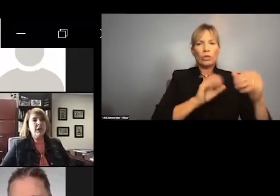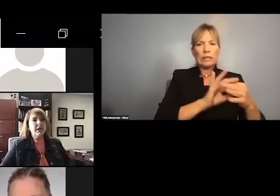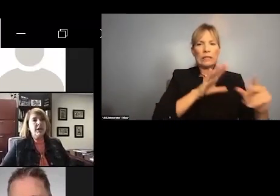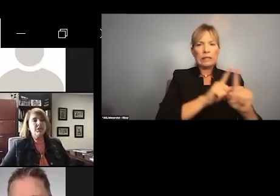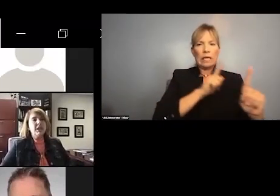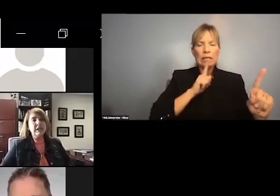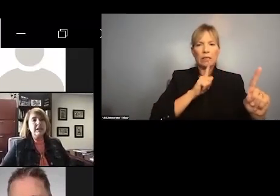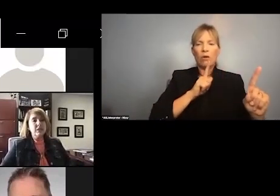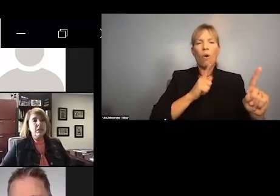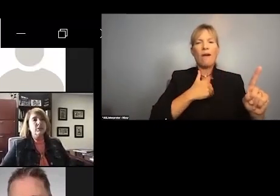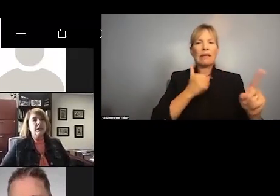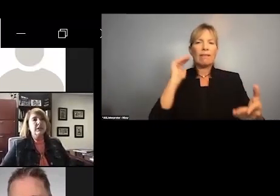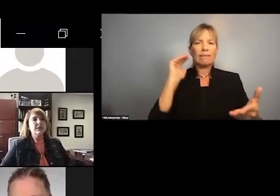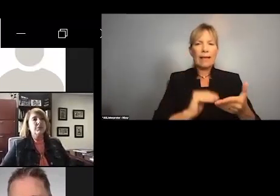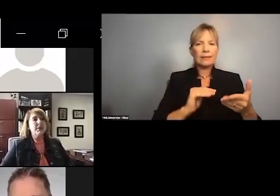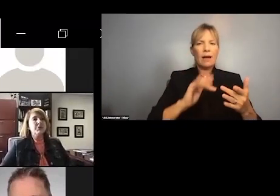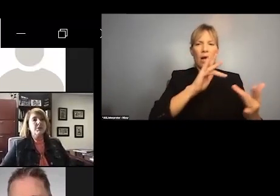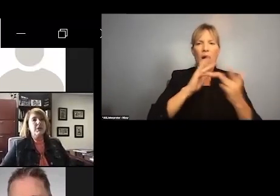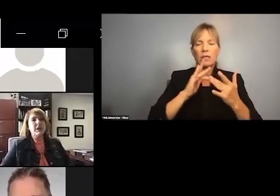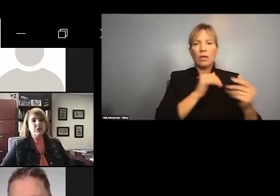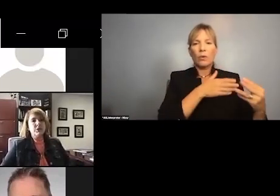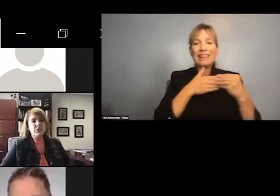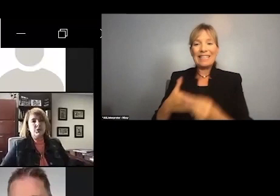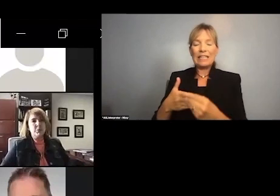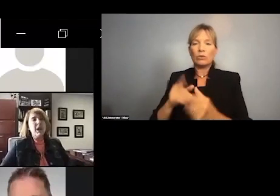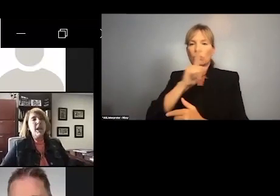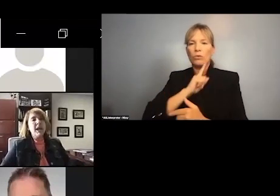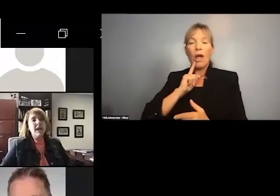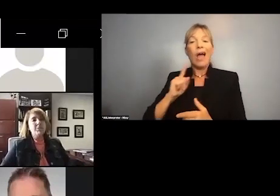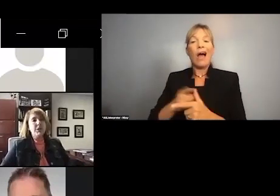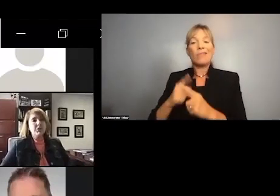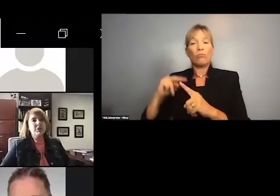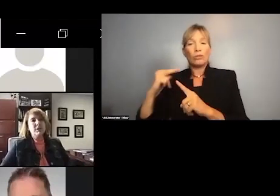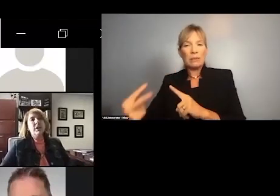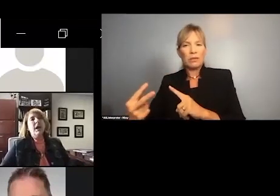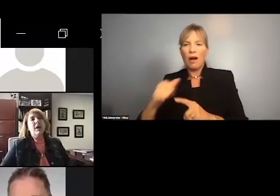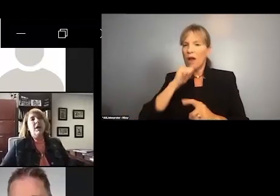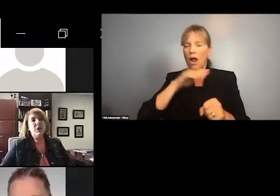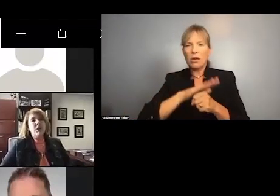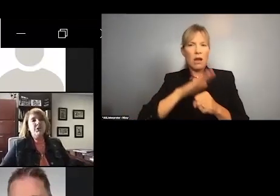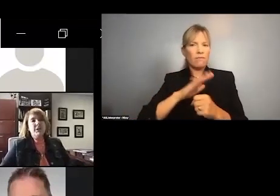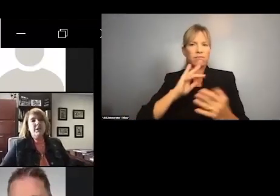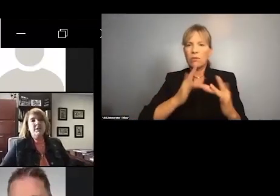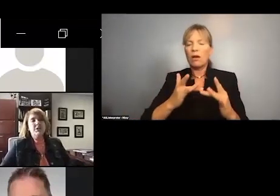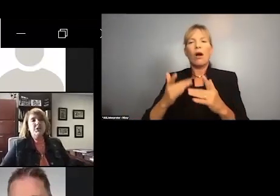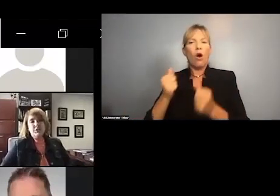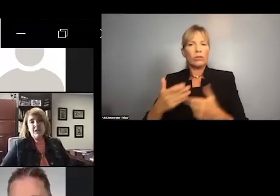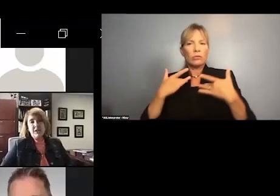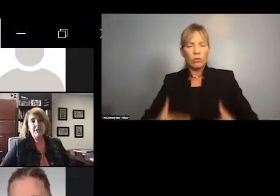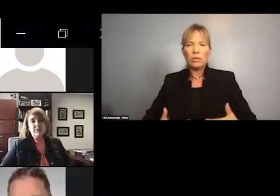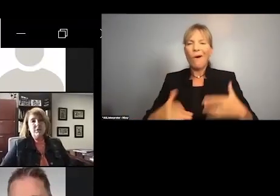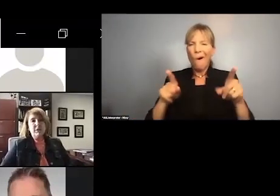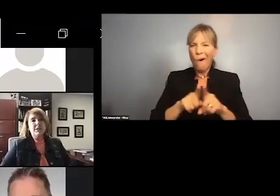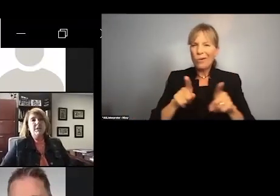having few social contacts can lead to loneliness and perceptions of inadequate social support and depression. However, we've also seen